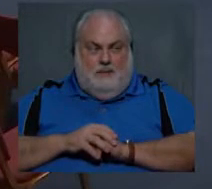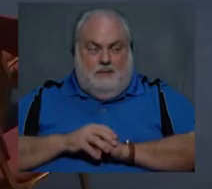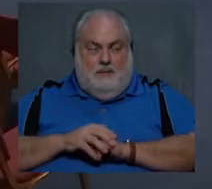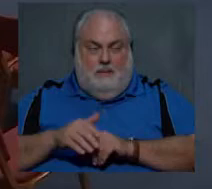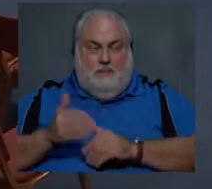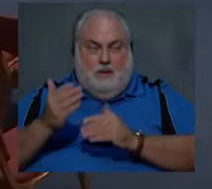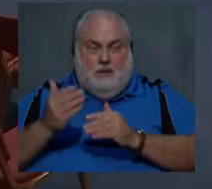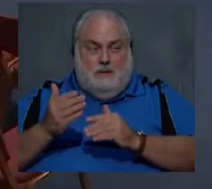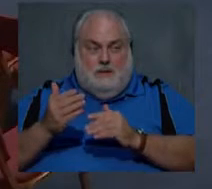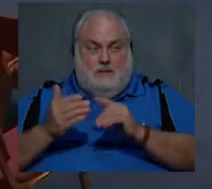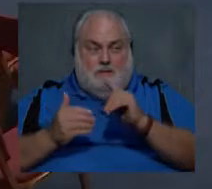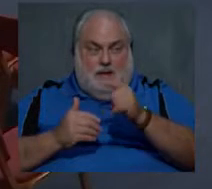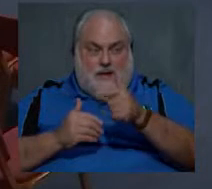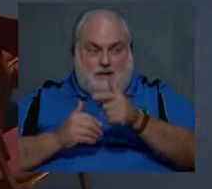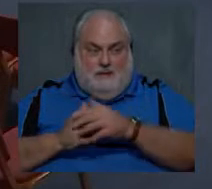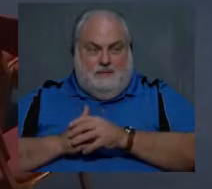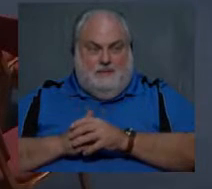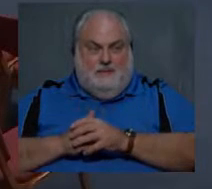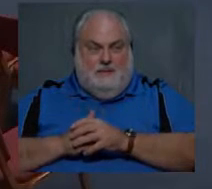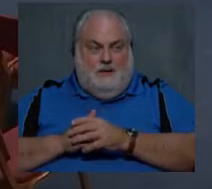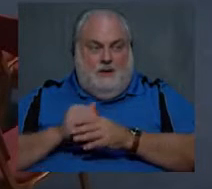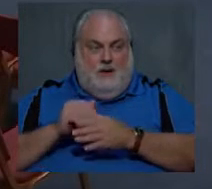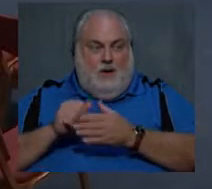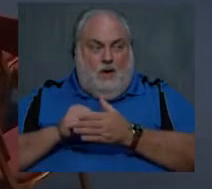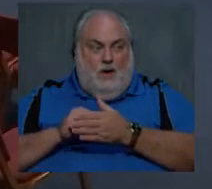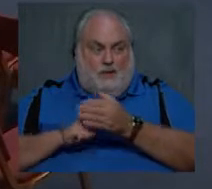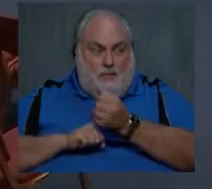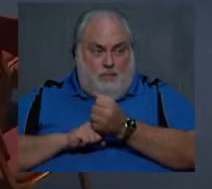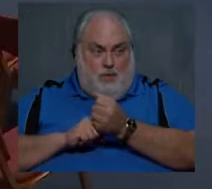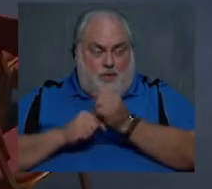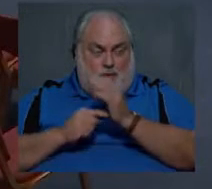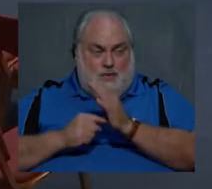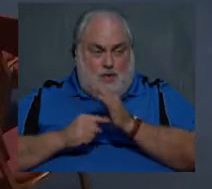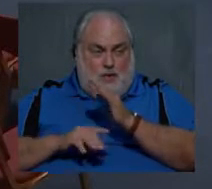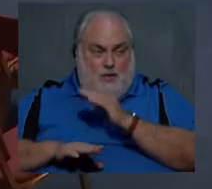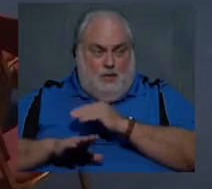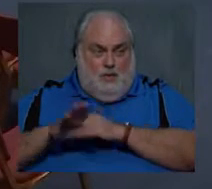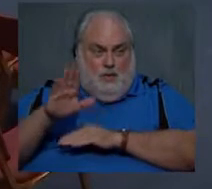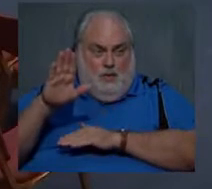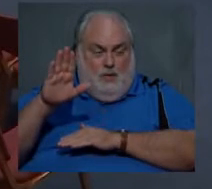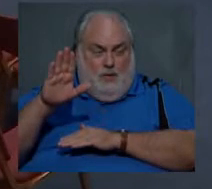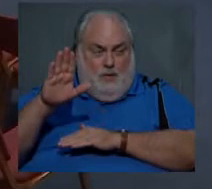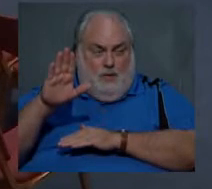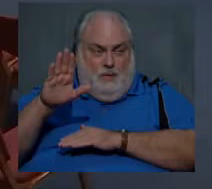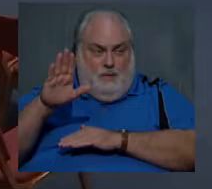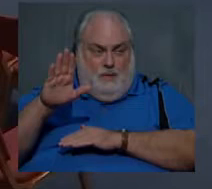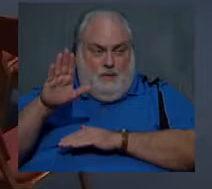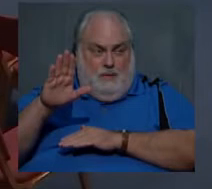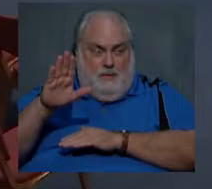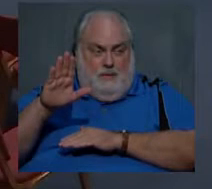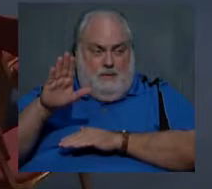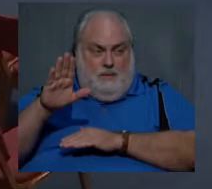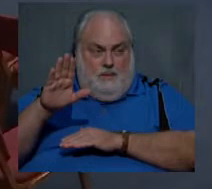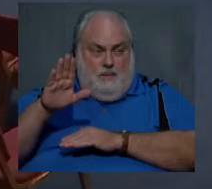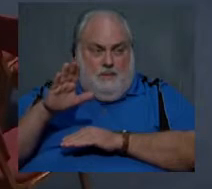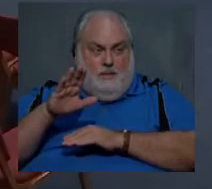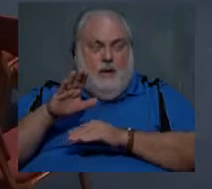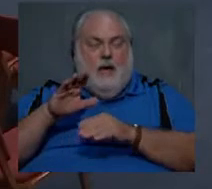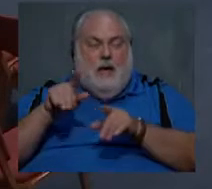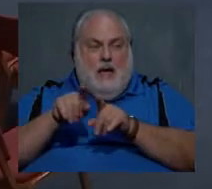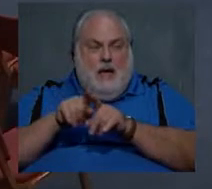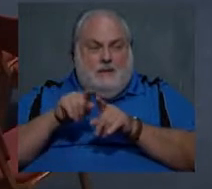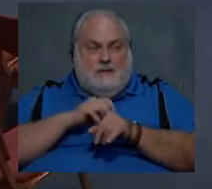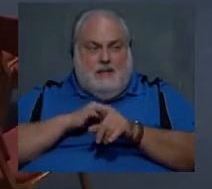Motion's been made. Do I hear a second? A second. Those approve of this application as written with staff recommendation as amended by